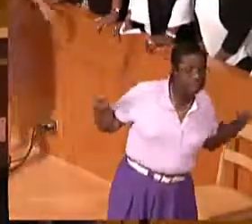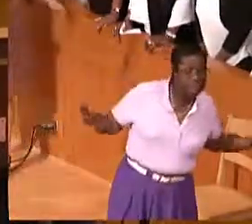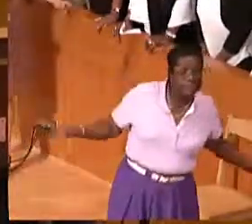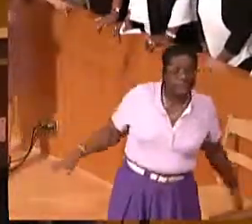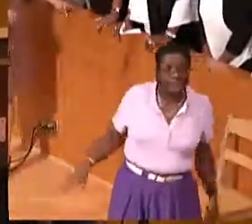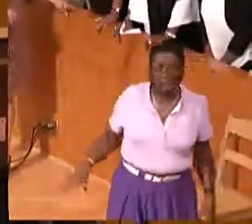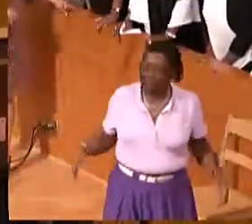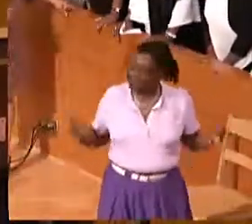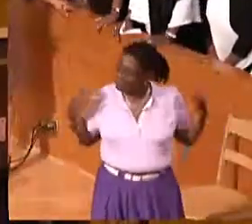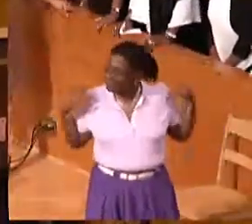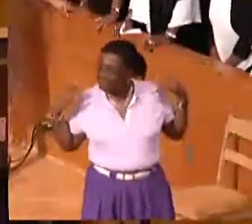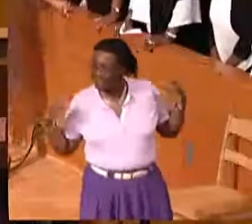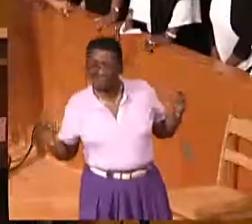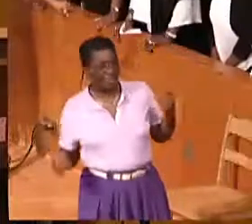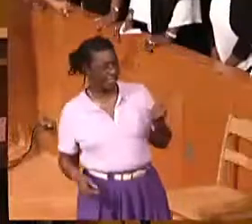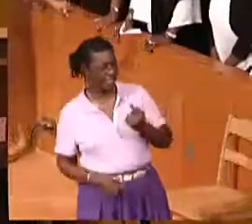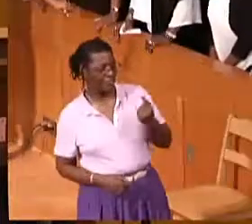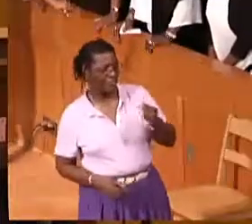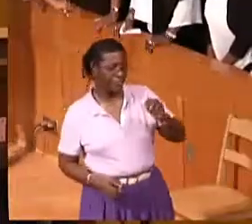mud.